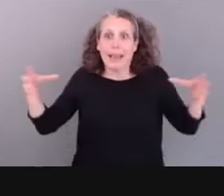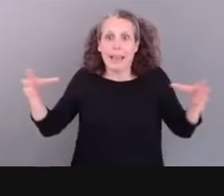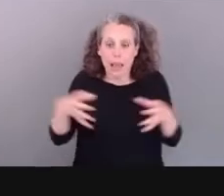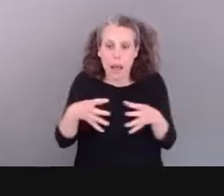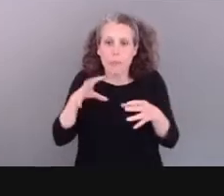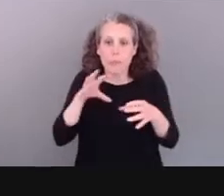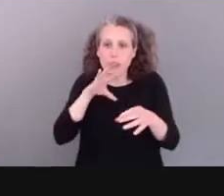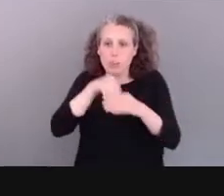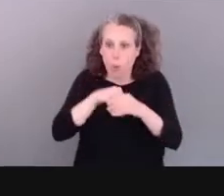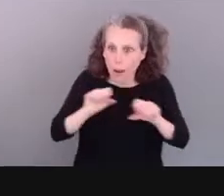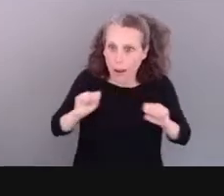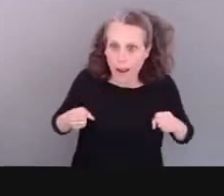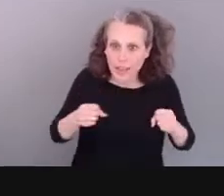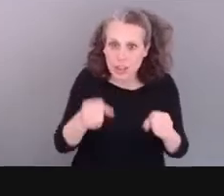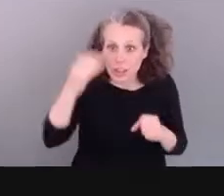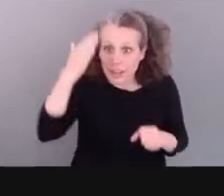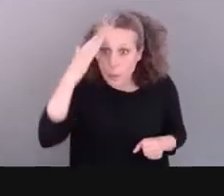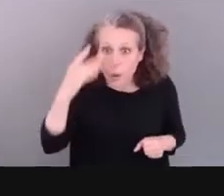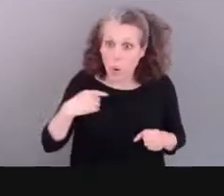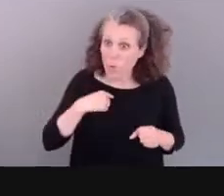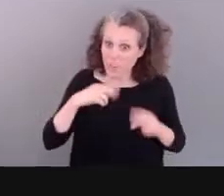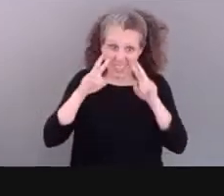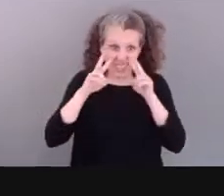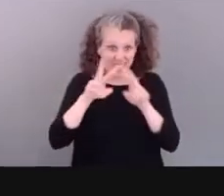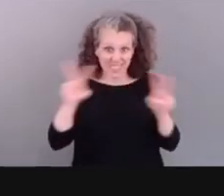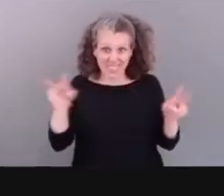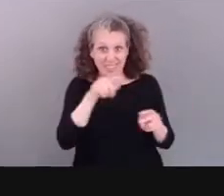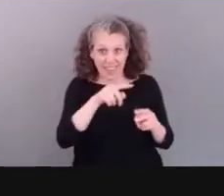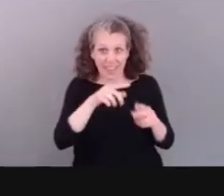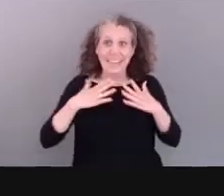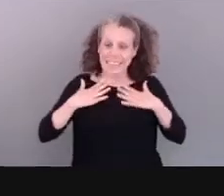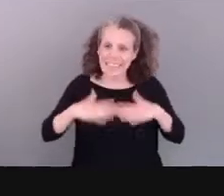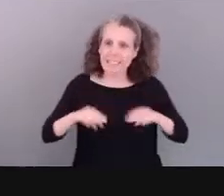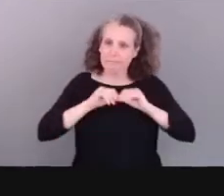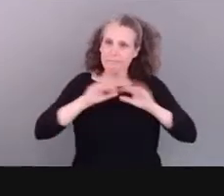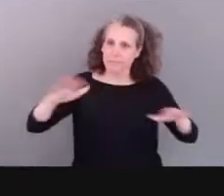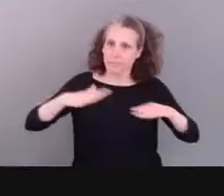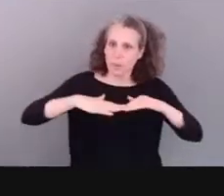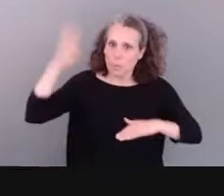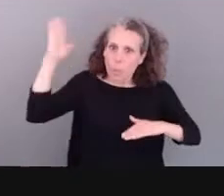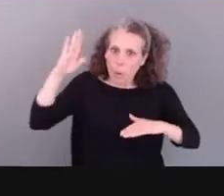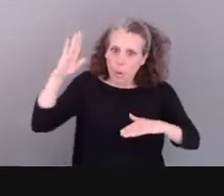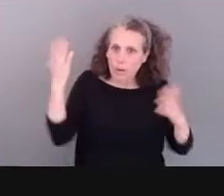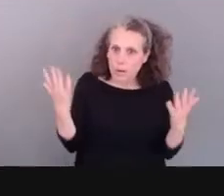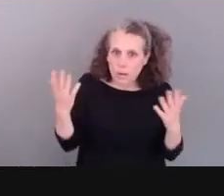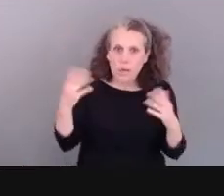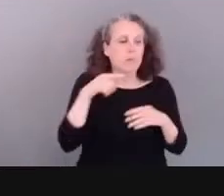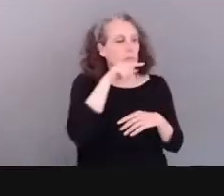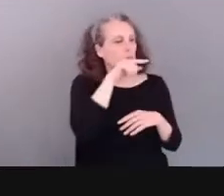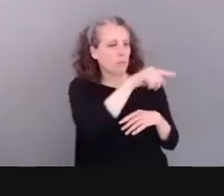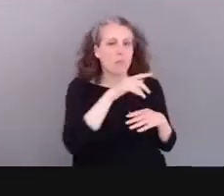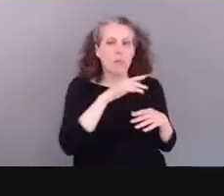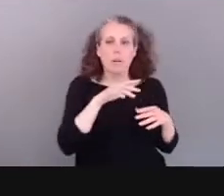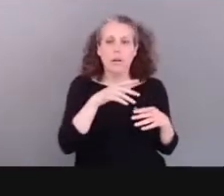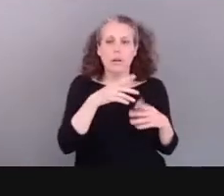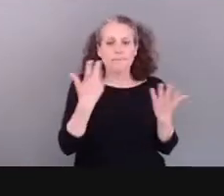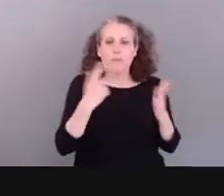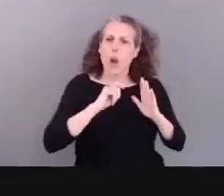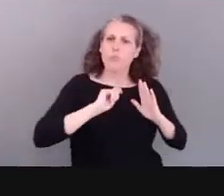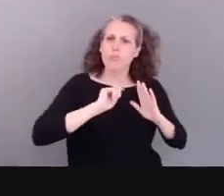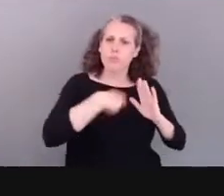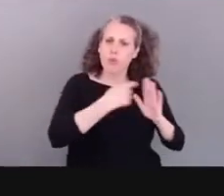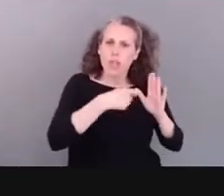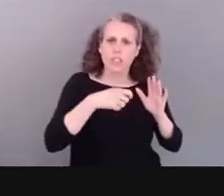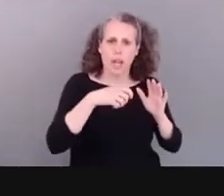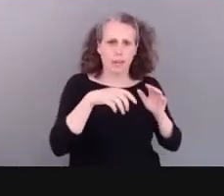action, because we still see it as something that needs to be rolled out more, that is used in kind of a project-based